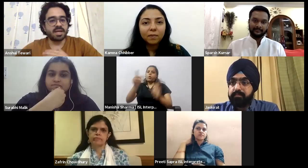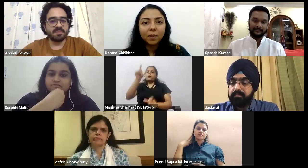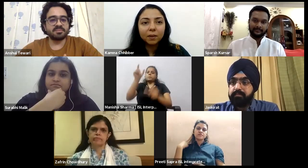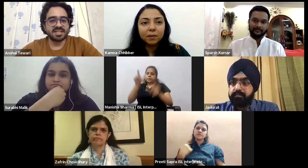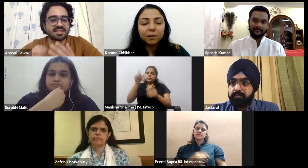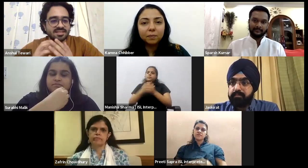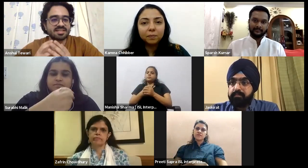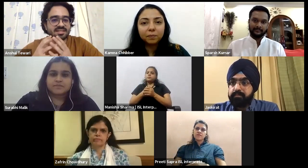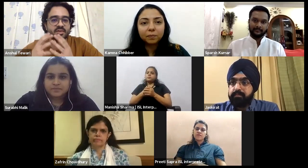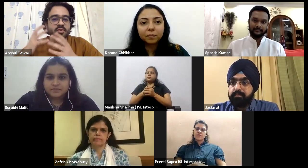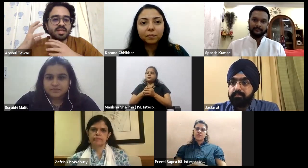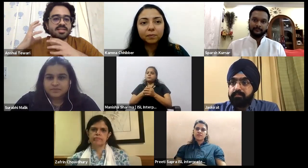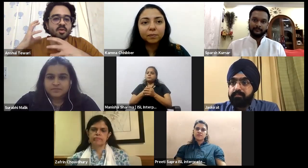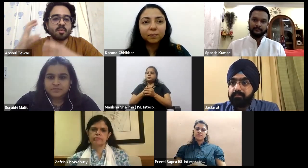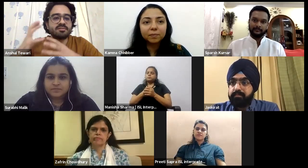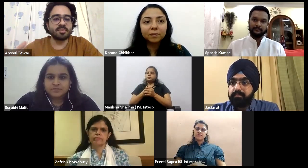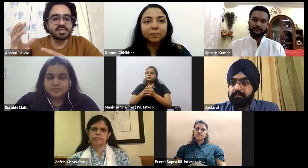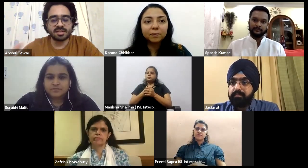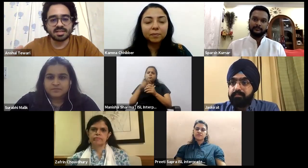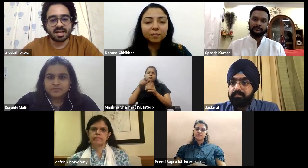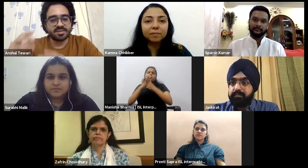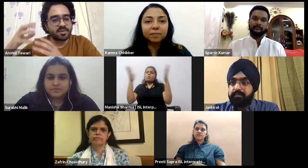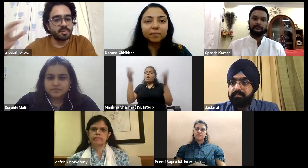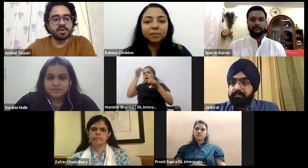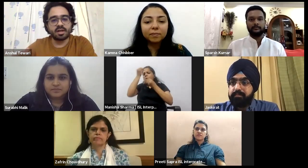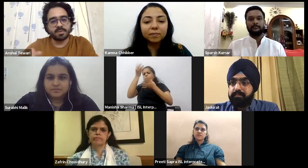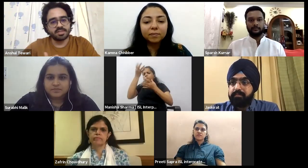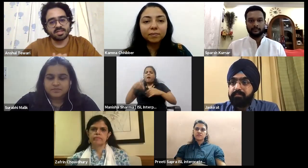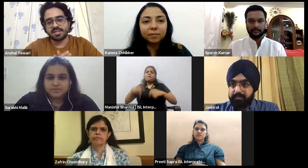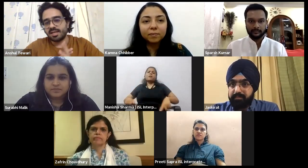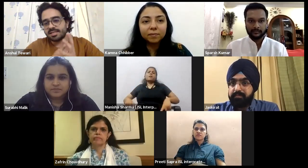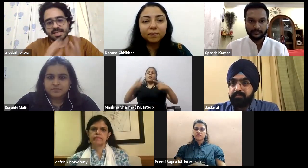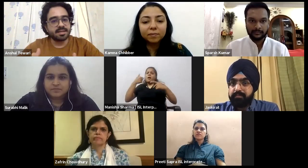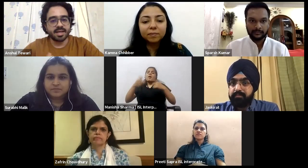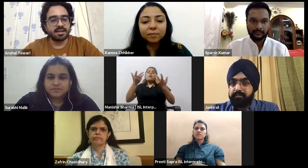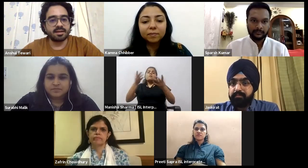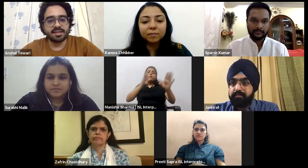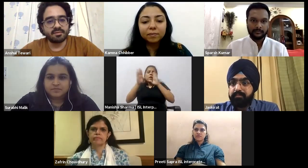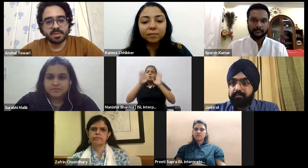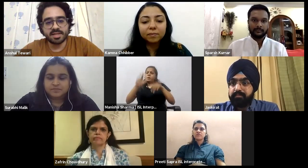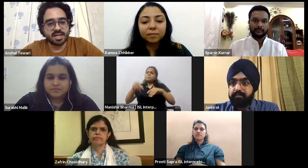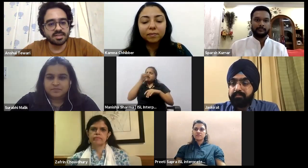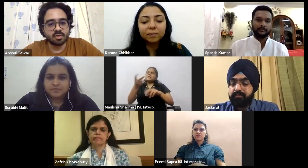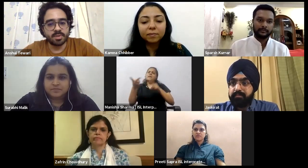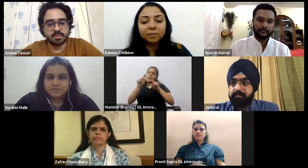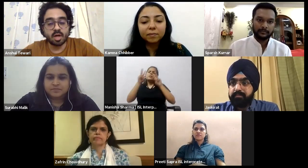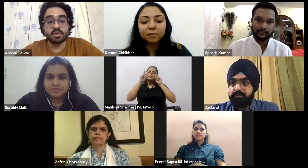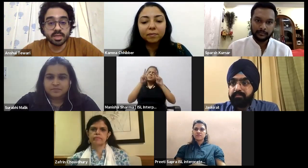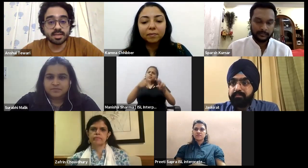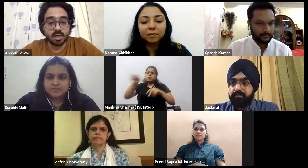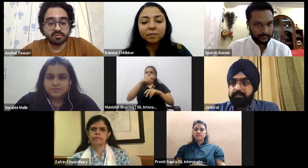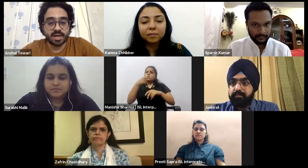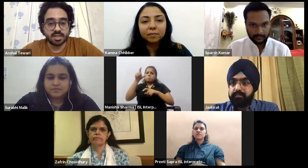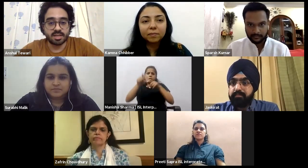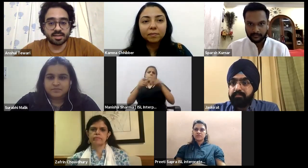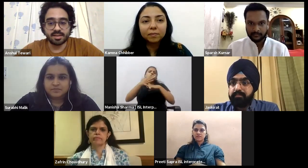there's just so much information in this live. It's going to be on our pages. See it again. I think everybody has shared just so much about how you can